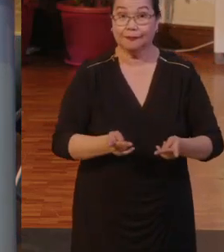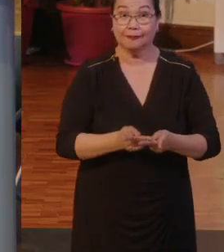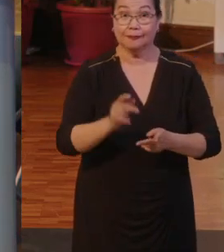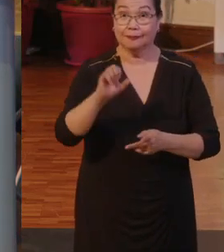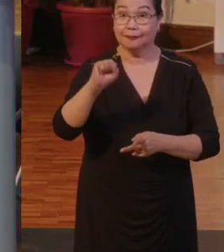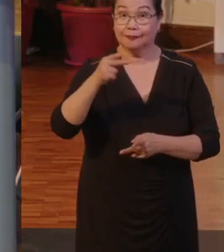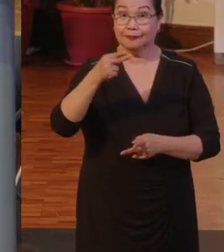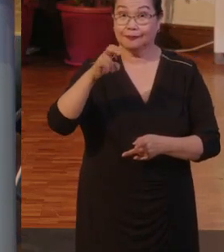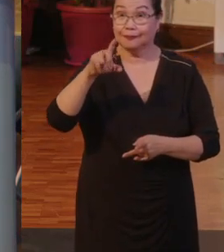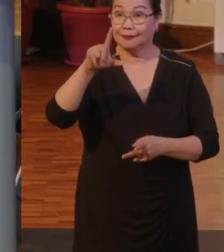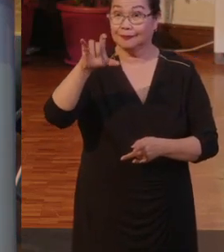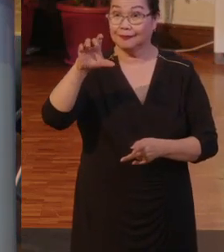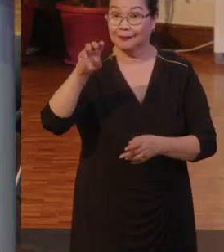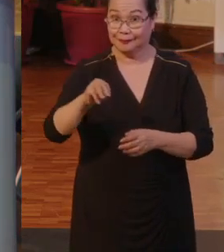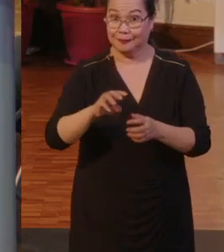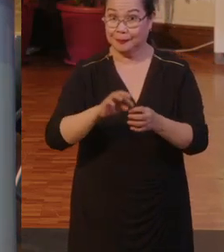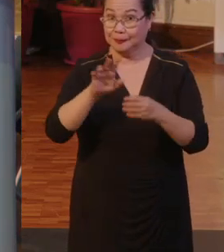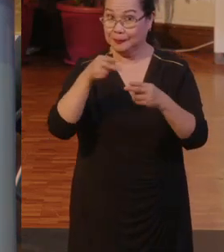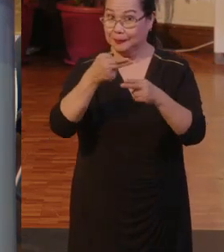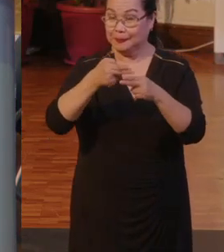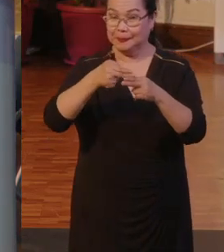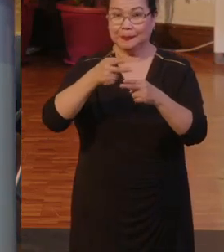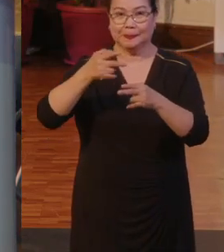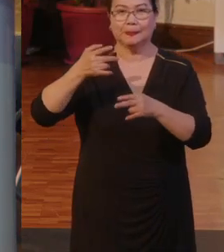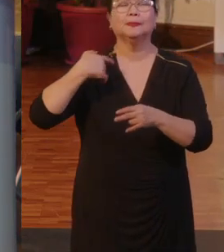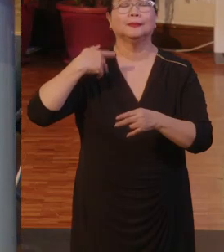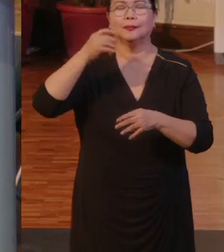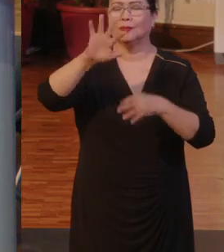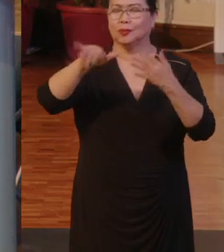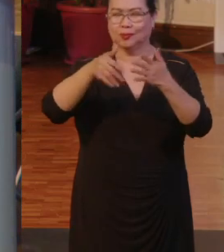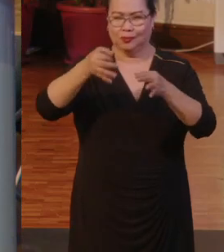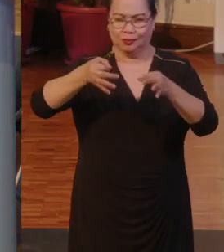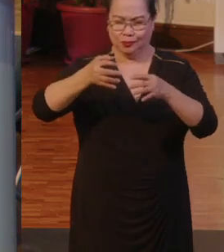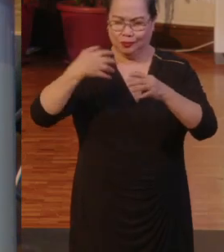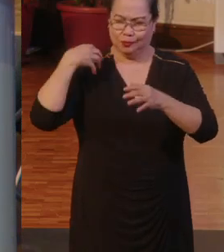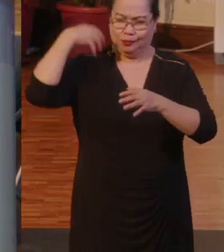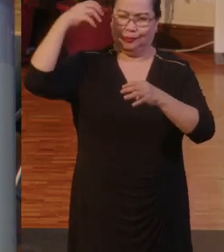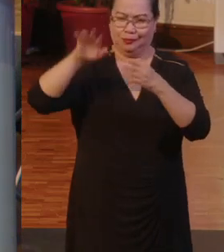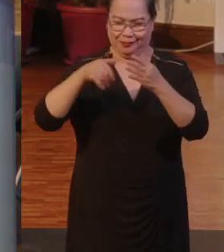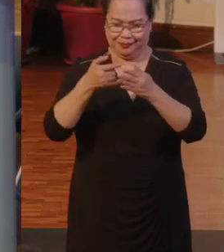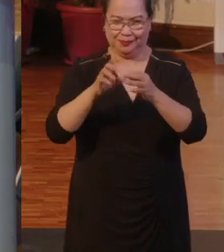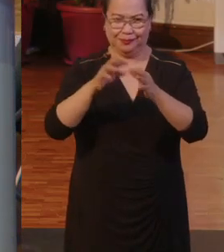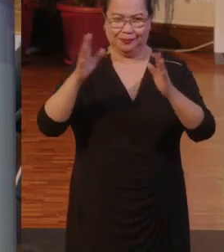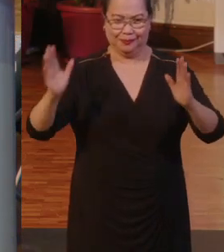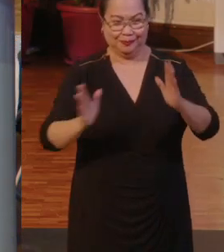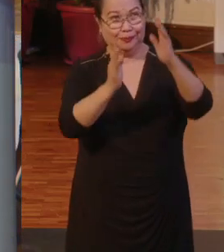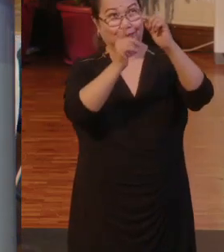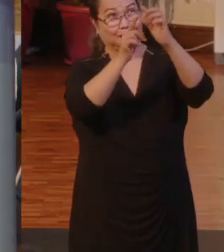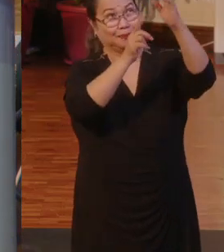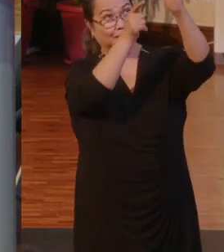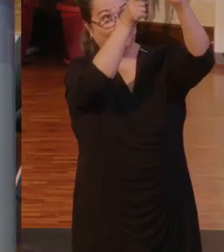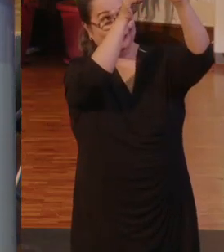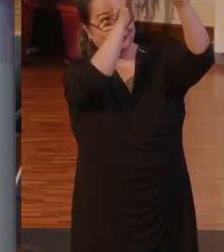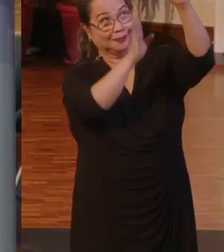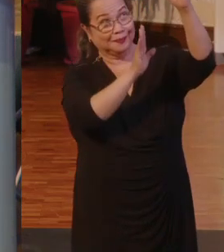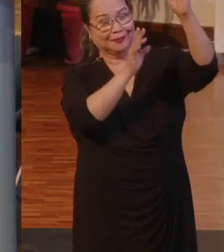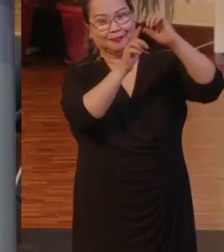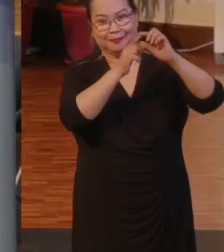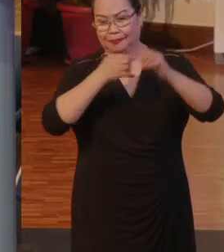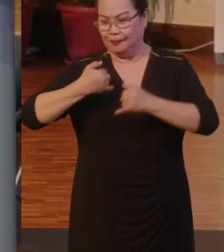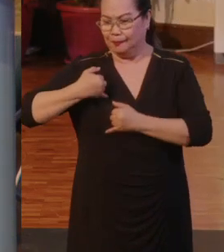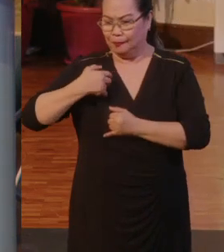heads, the judges, and the officers of Israel, and they presented themselves before God. And